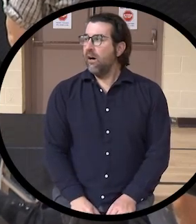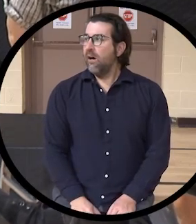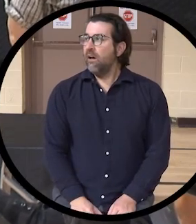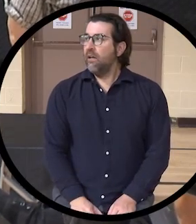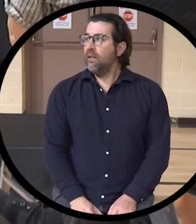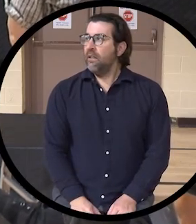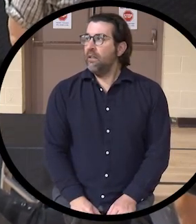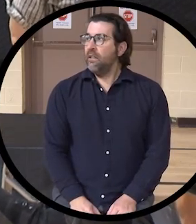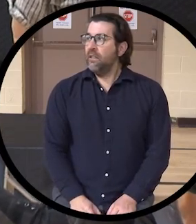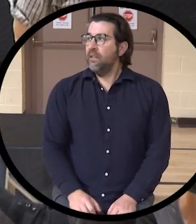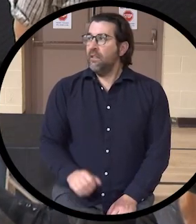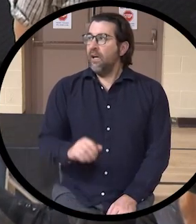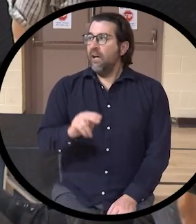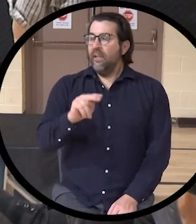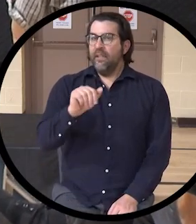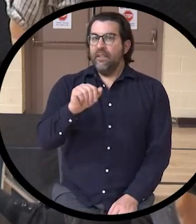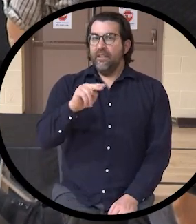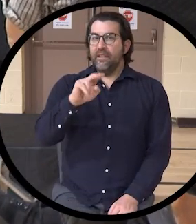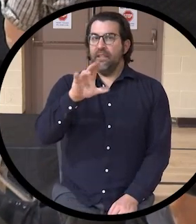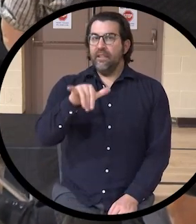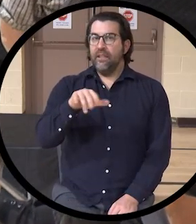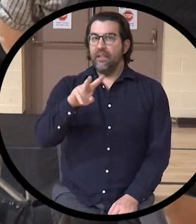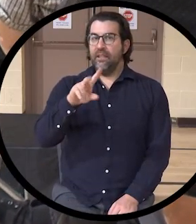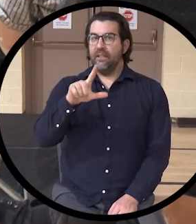Hi, I'm Nancy Levine. I'm a